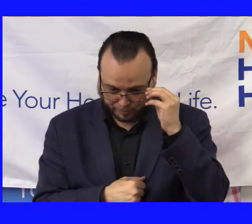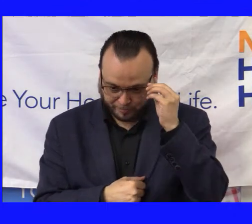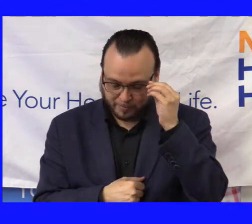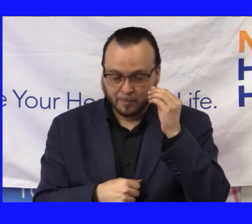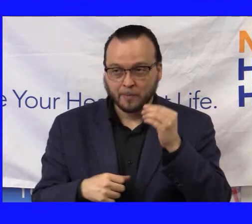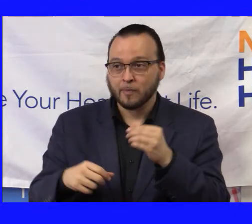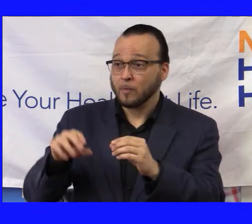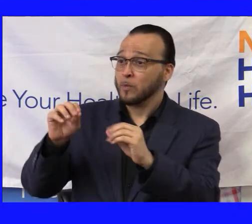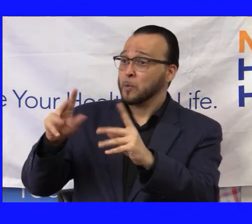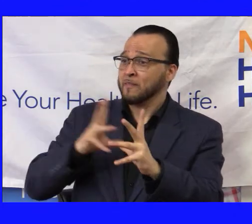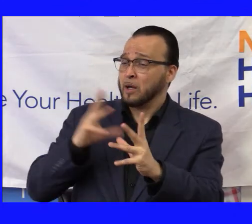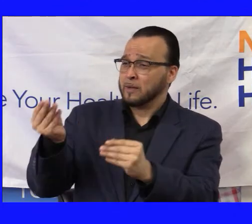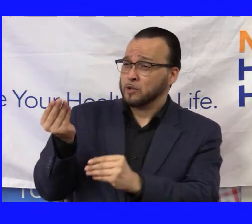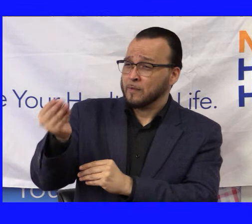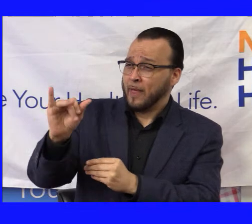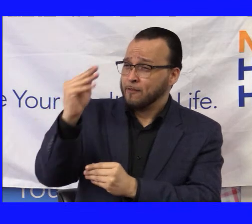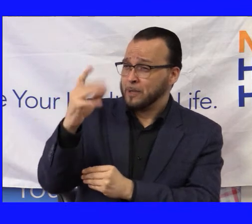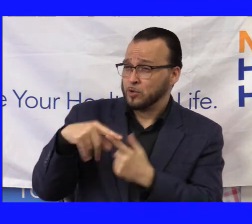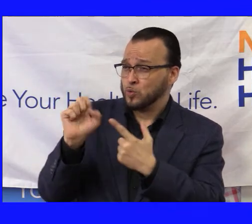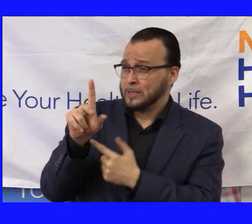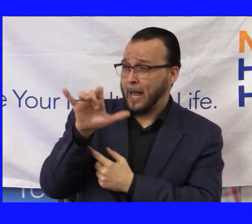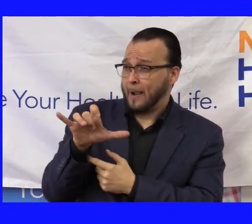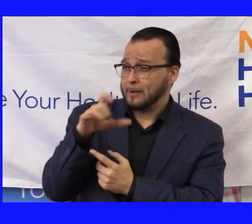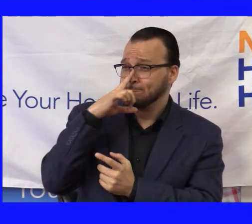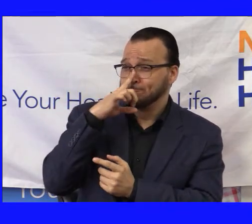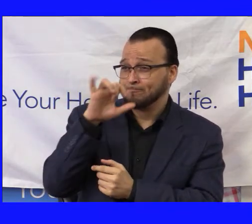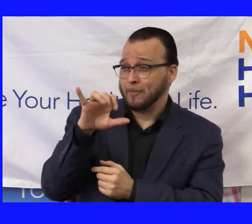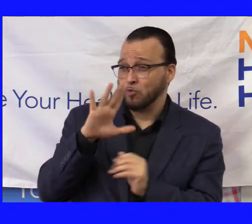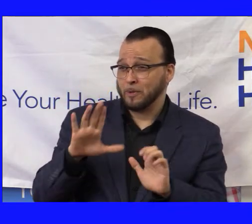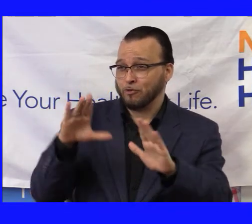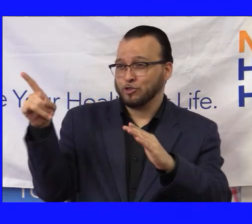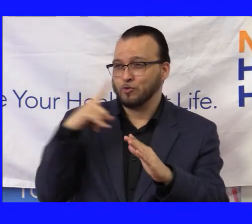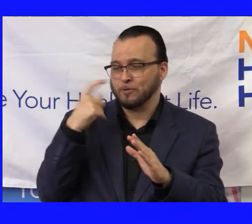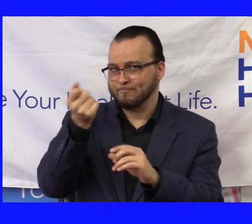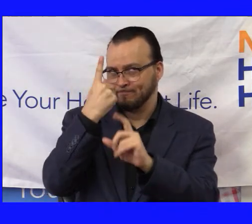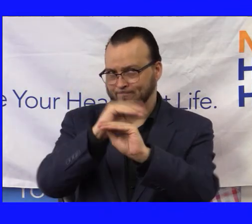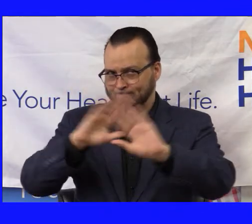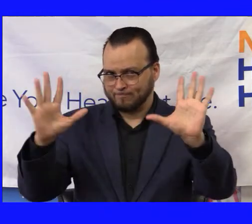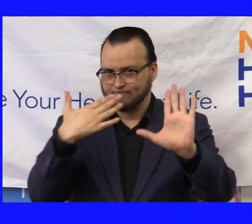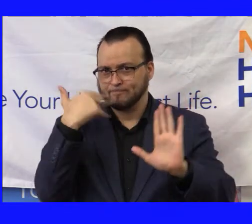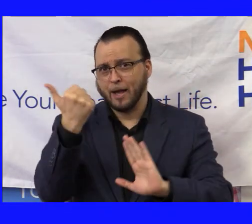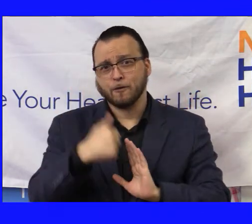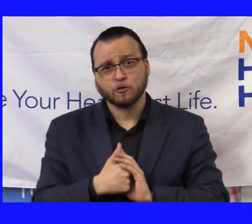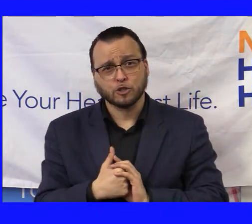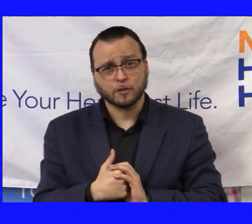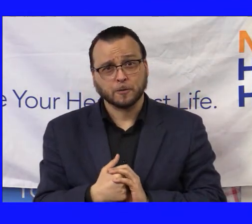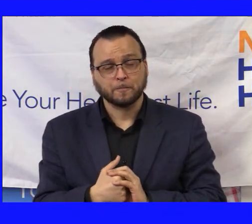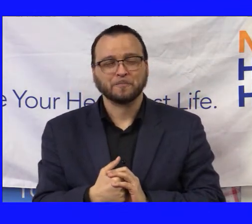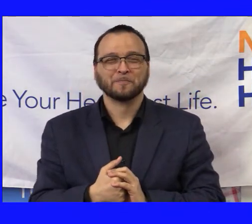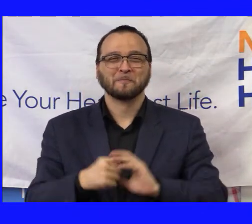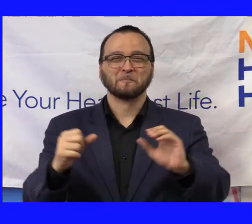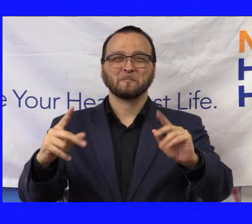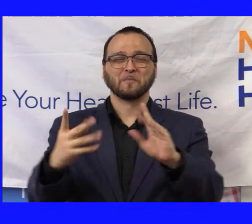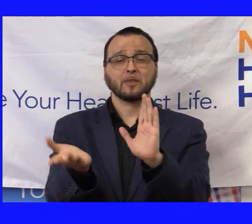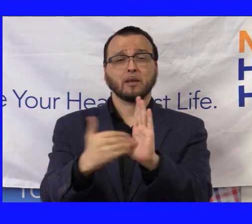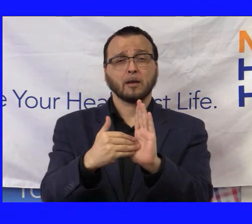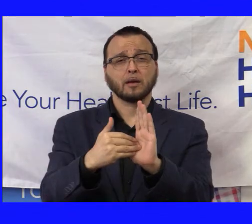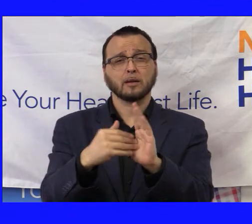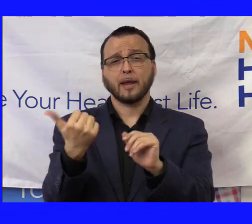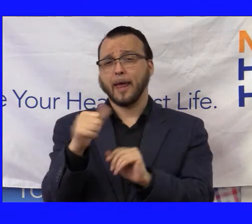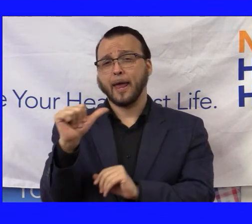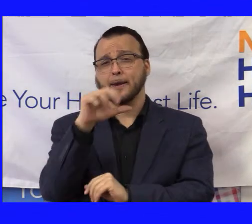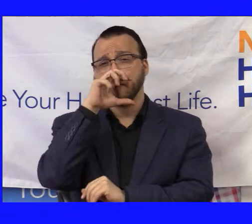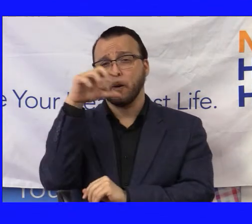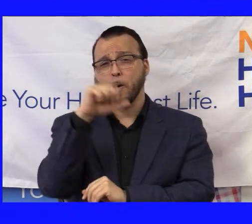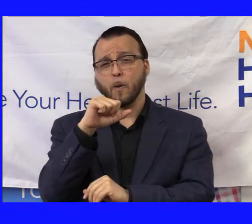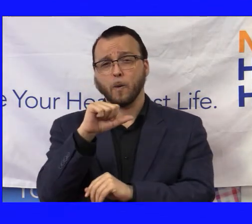that would be good so that she are able to understand better. Sure. Again, any all business, any